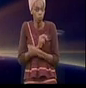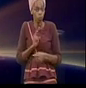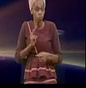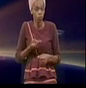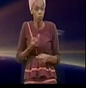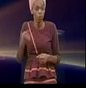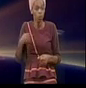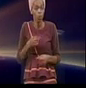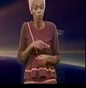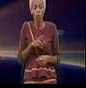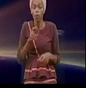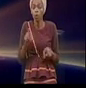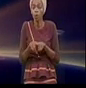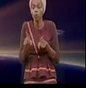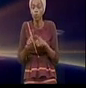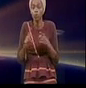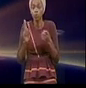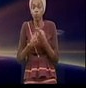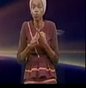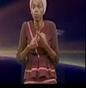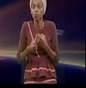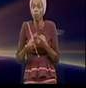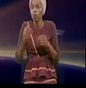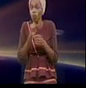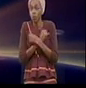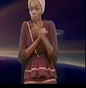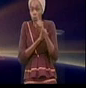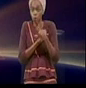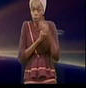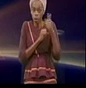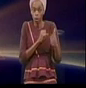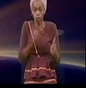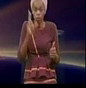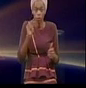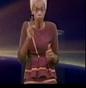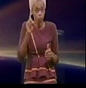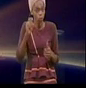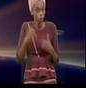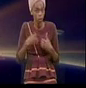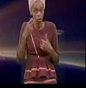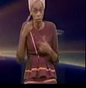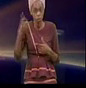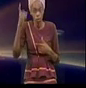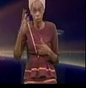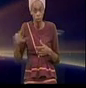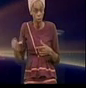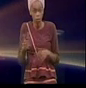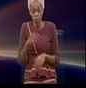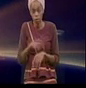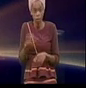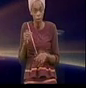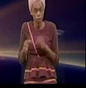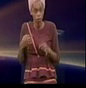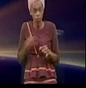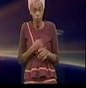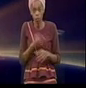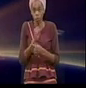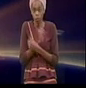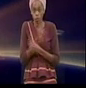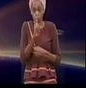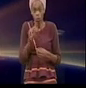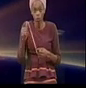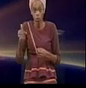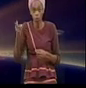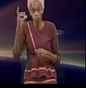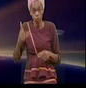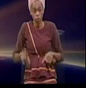we ought also to love one another. No man hath seen God at any time. If we love one another, God dwelleth